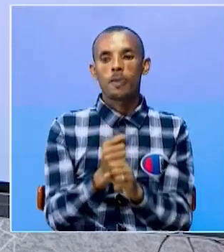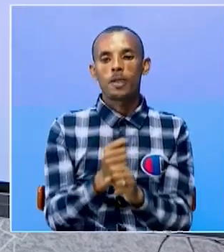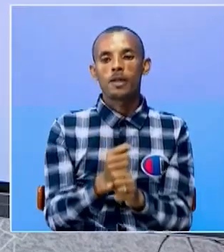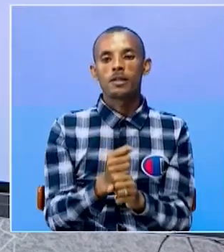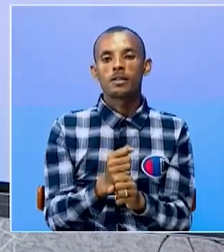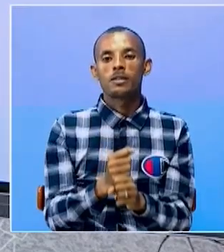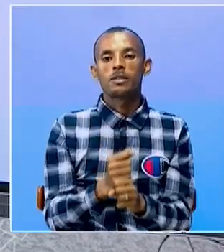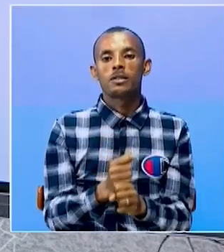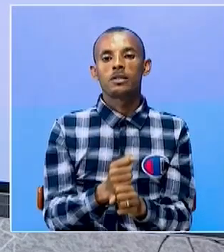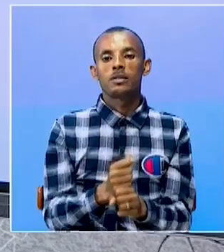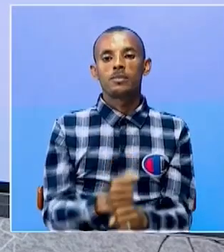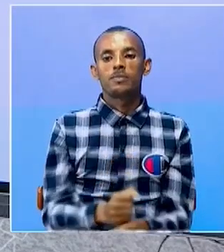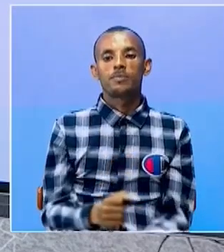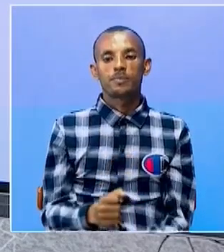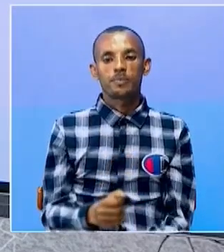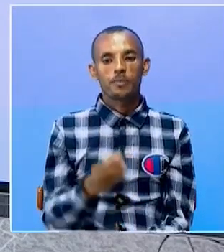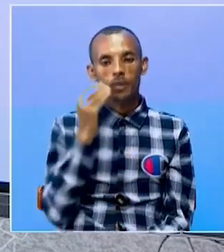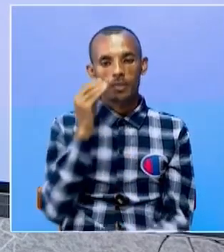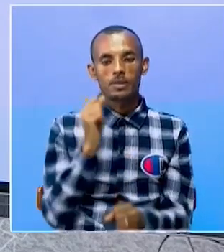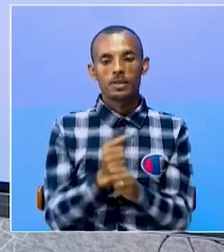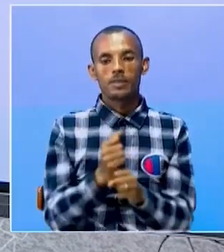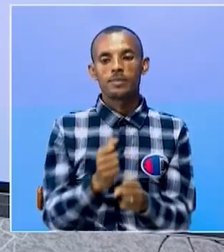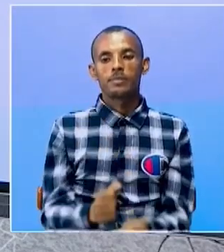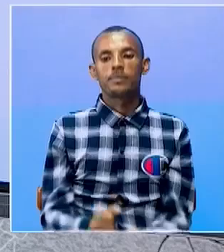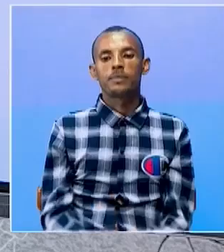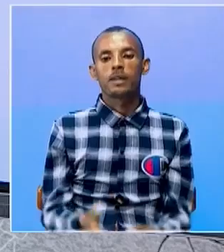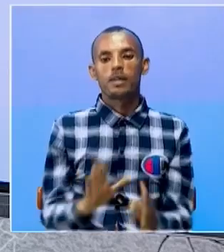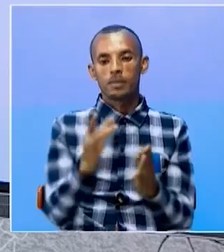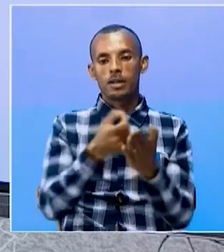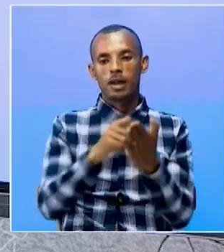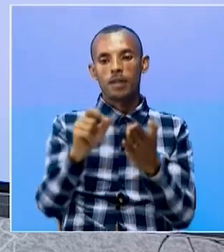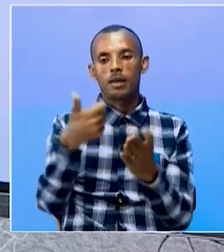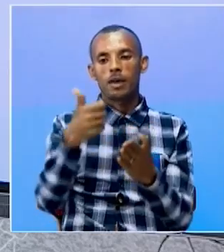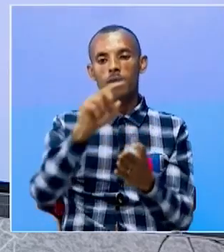try it at home. So let me write the questions.